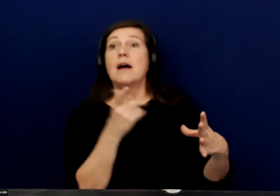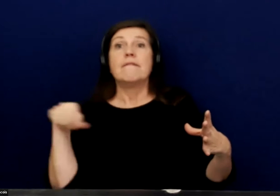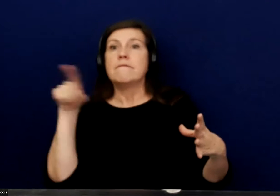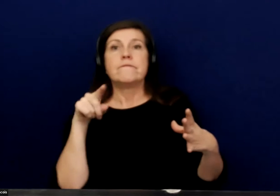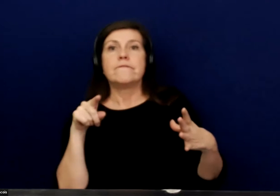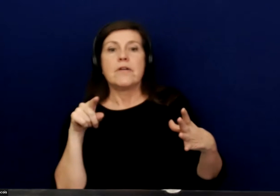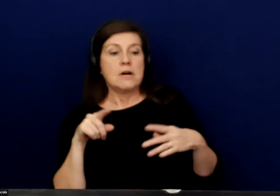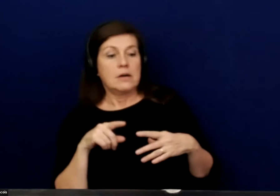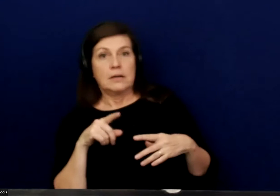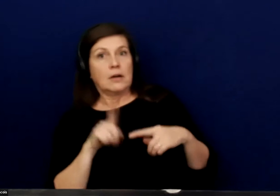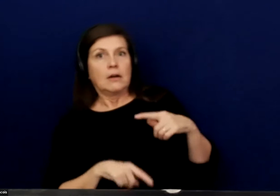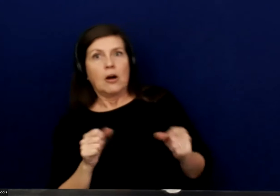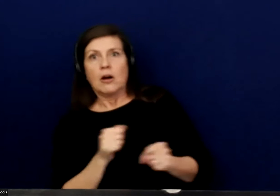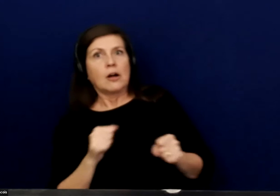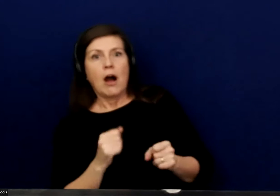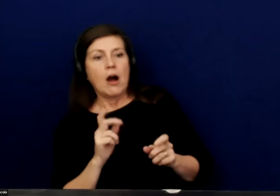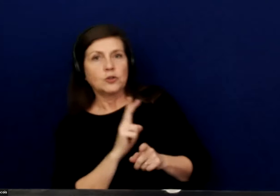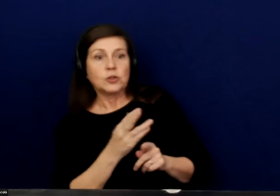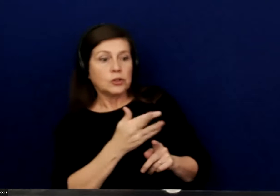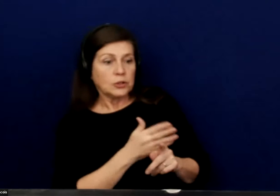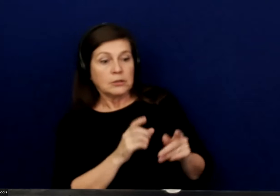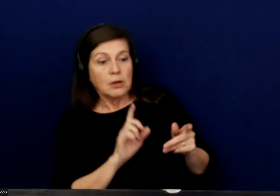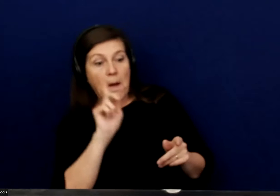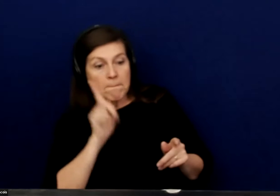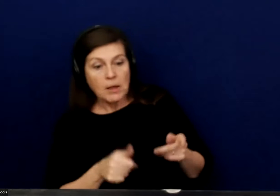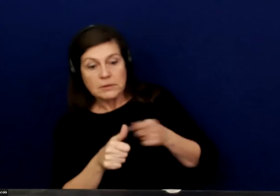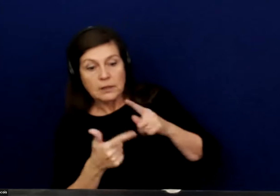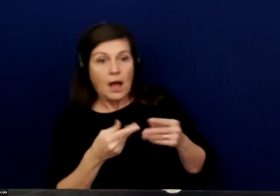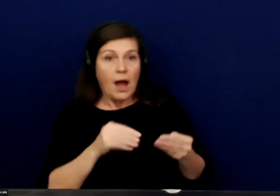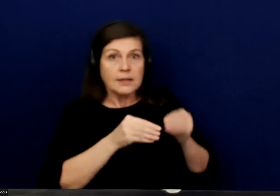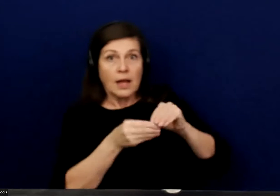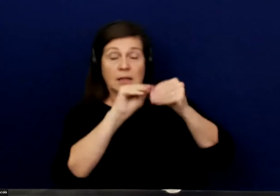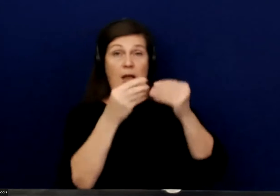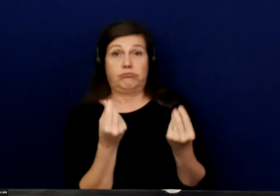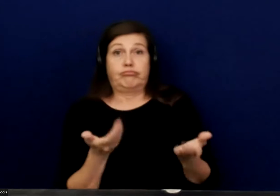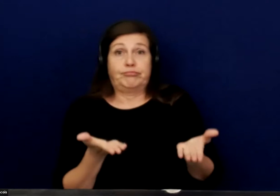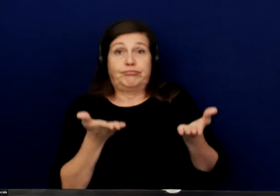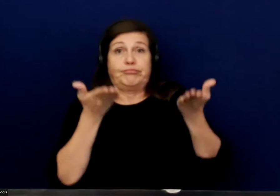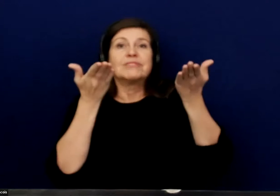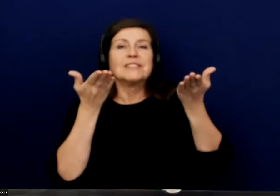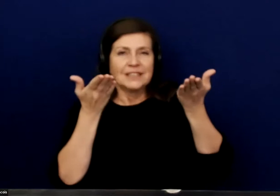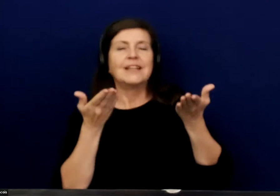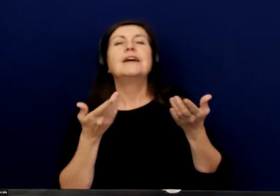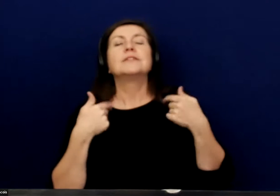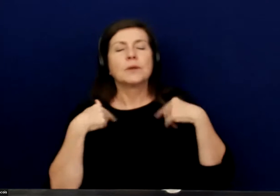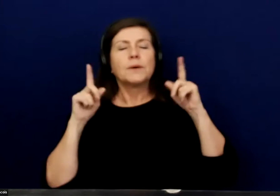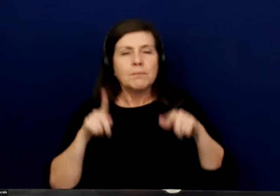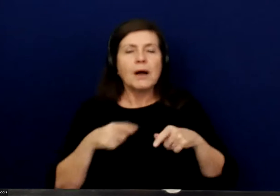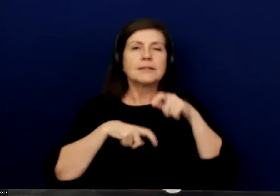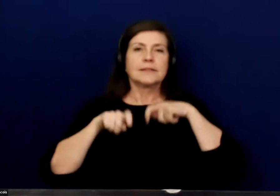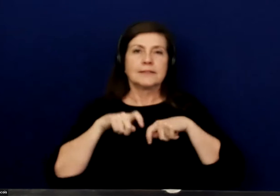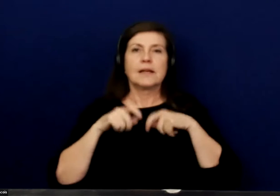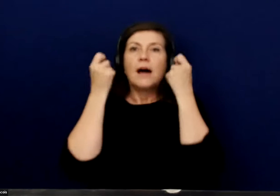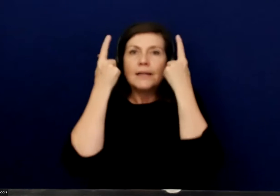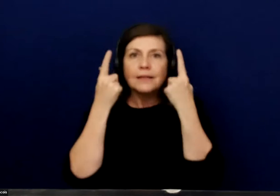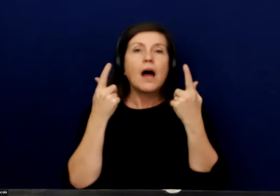service. But this needs to be communicated in a better way, so that organizations or managers understand why is user